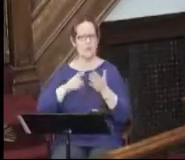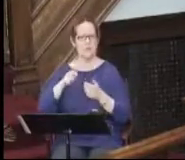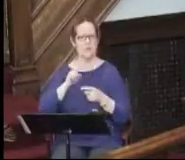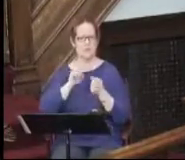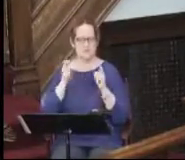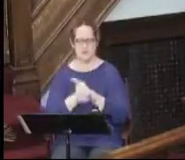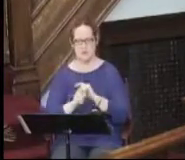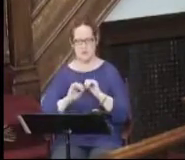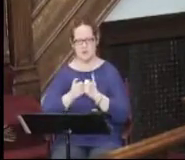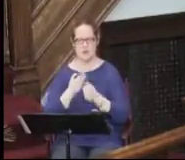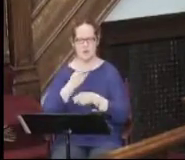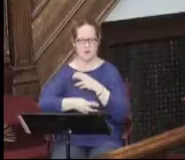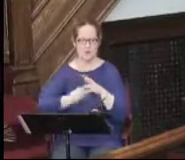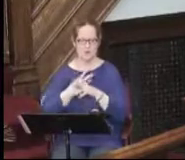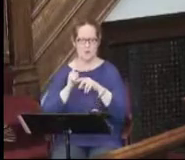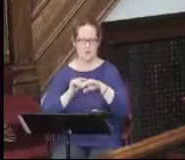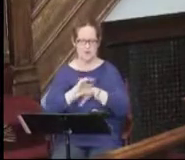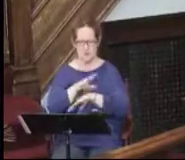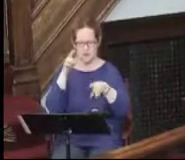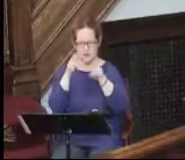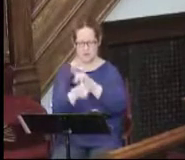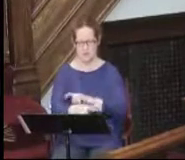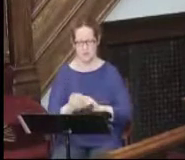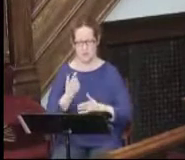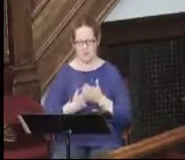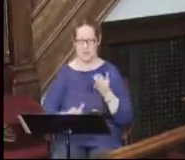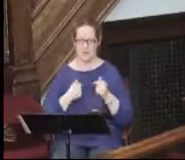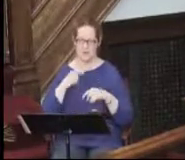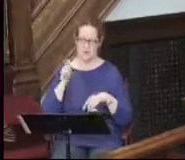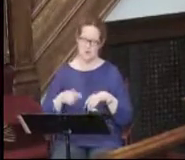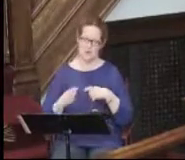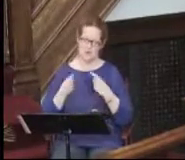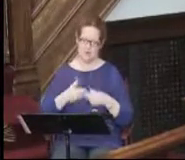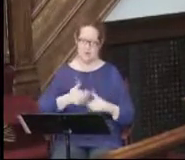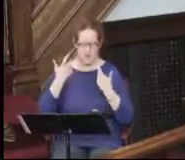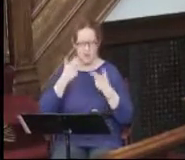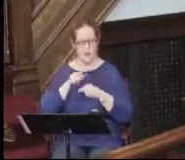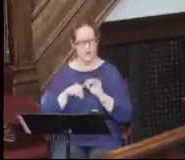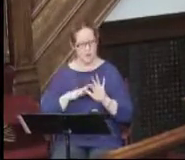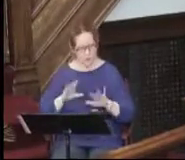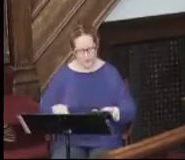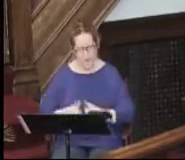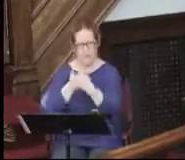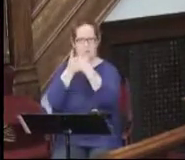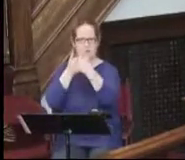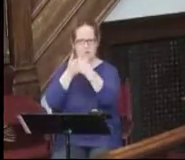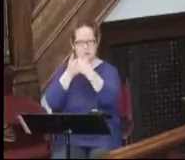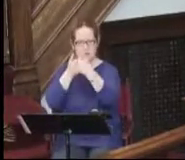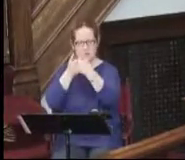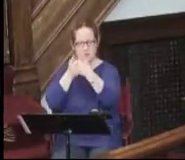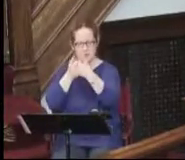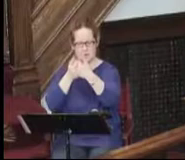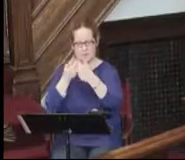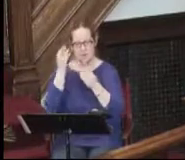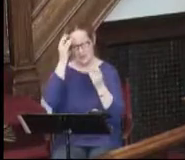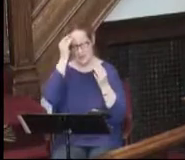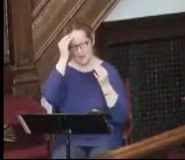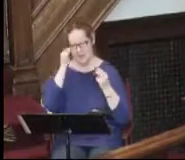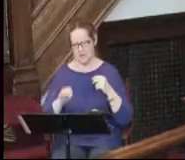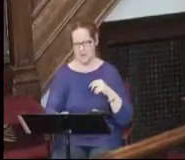How does the world need to be transformed? What do I need to get angry about, and what do I need to take on and champion? So think